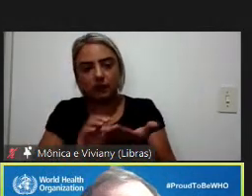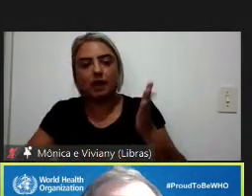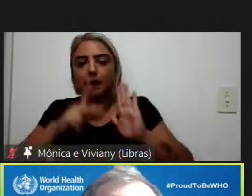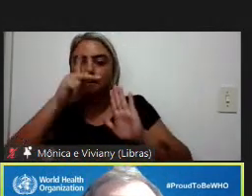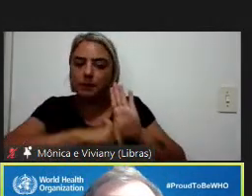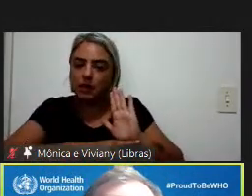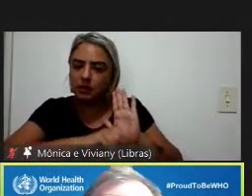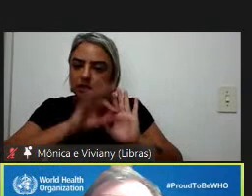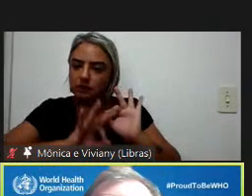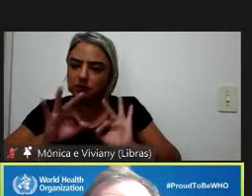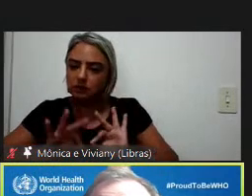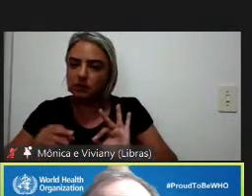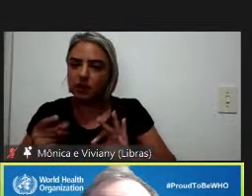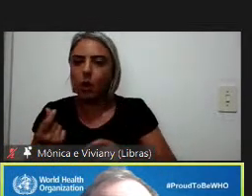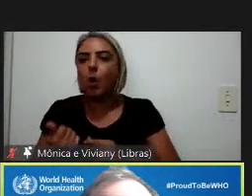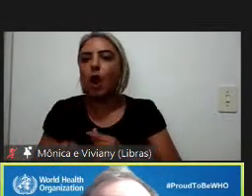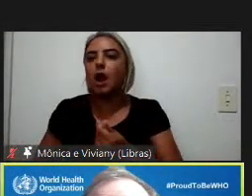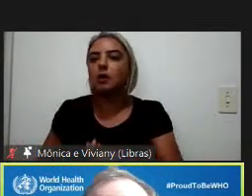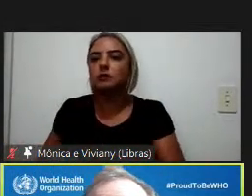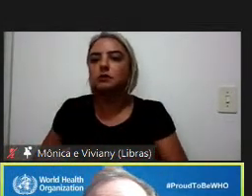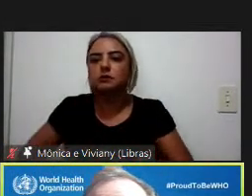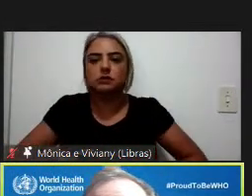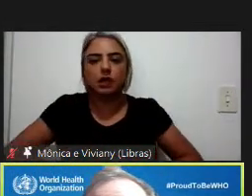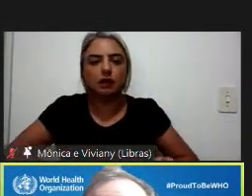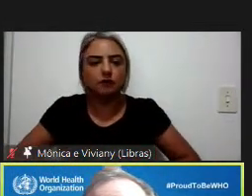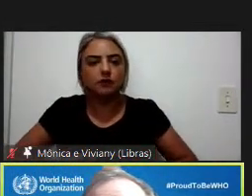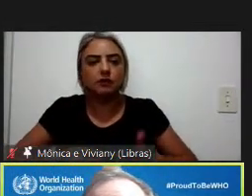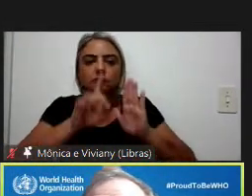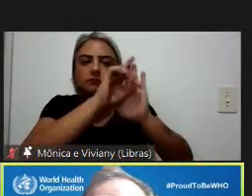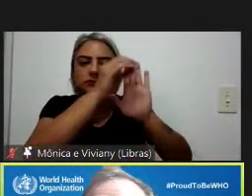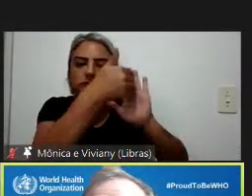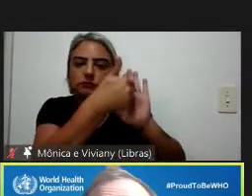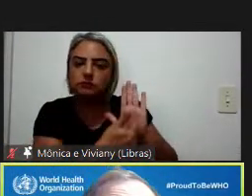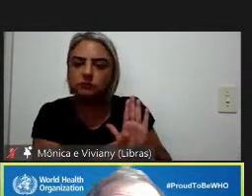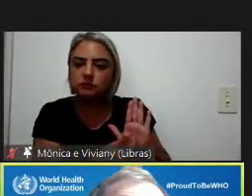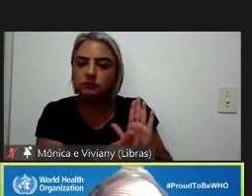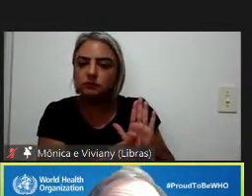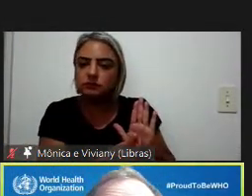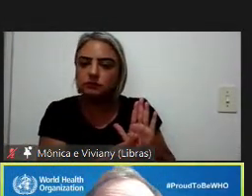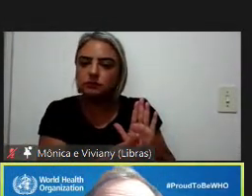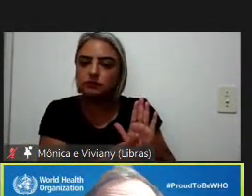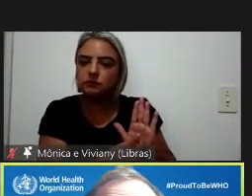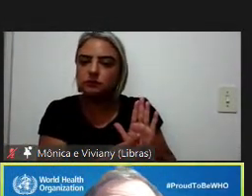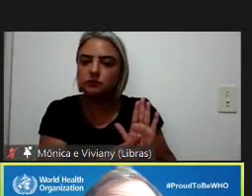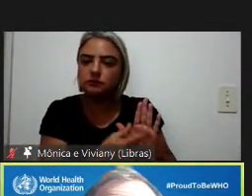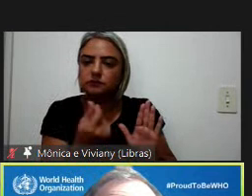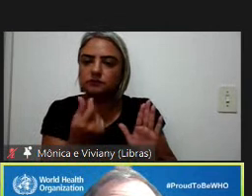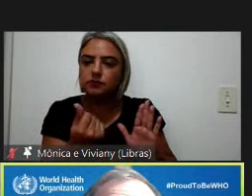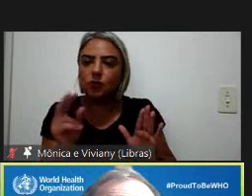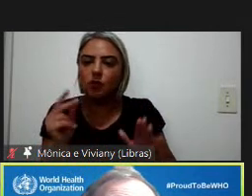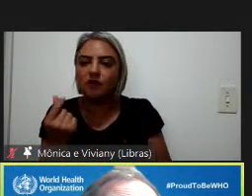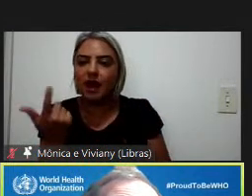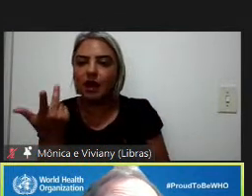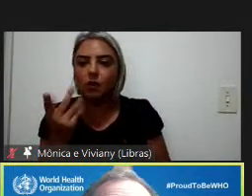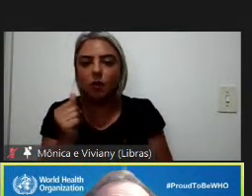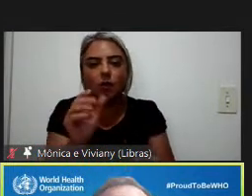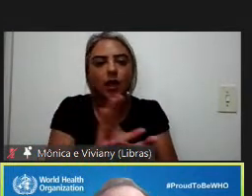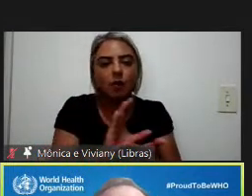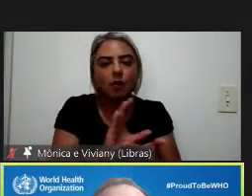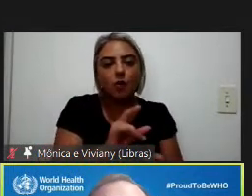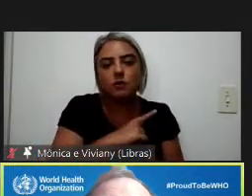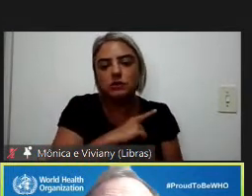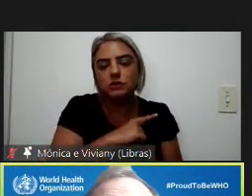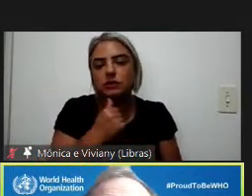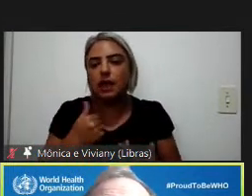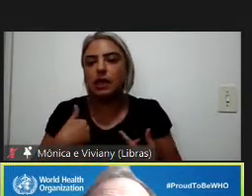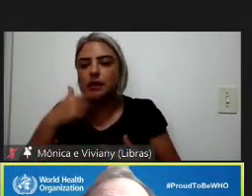the services are well described, and the cost in terms of supplies and human resources are well indicated. So